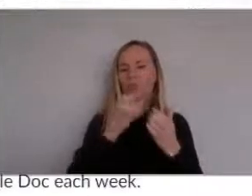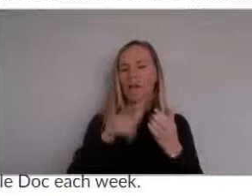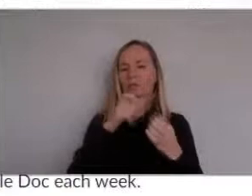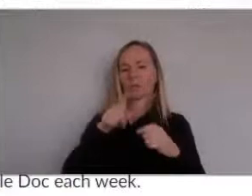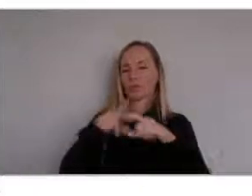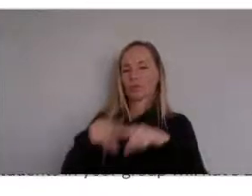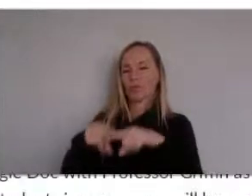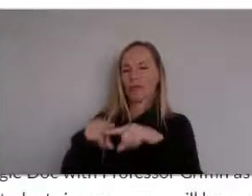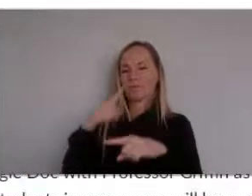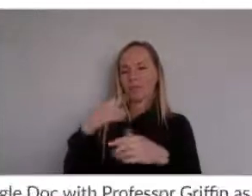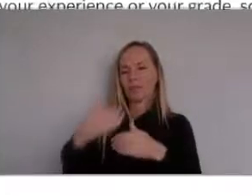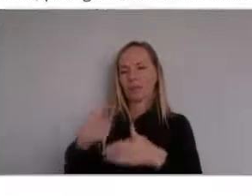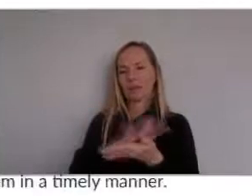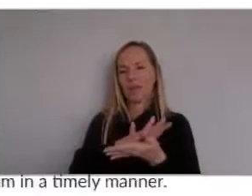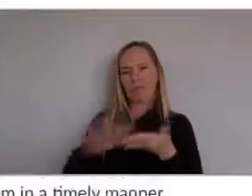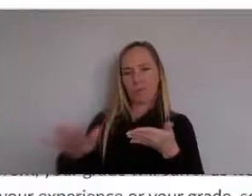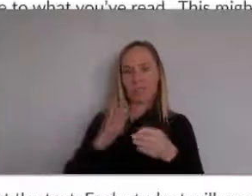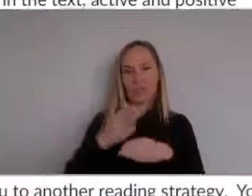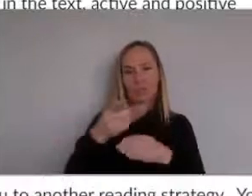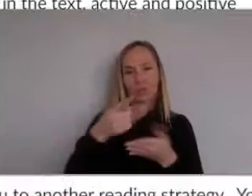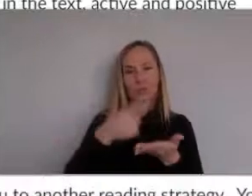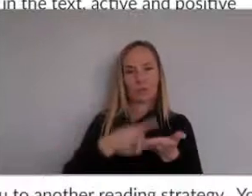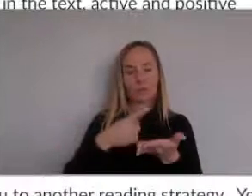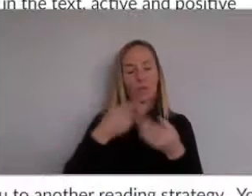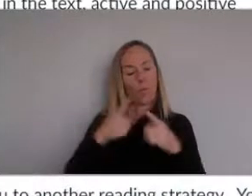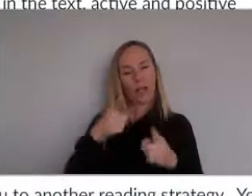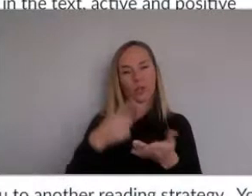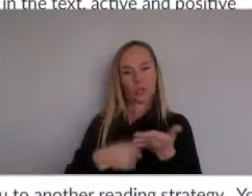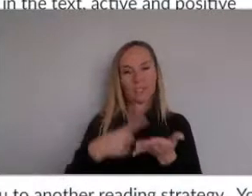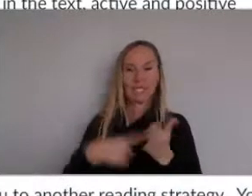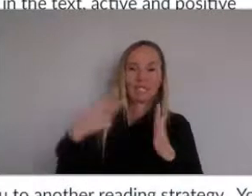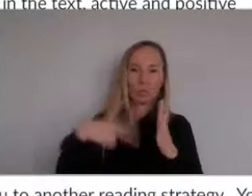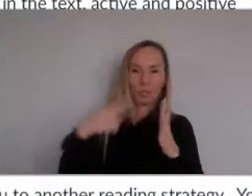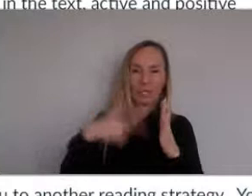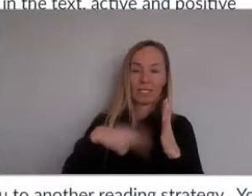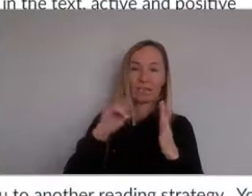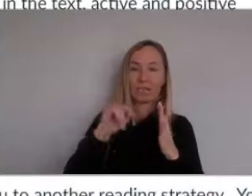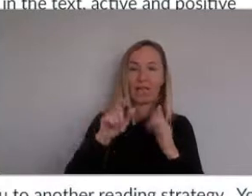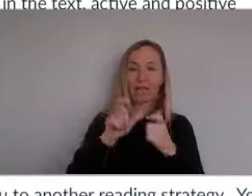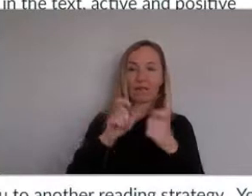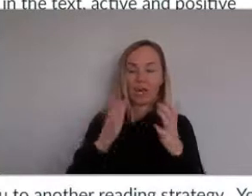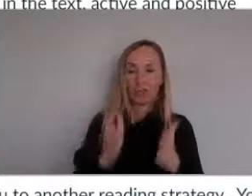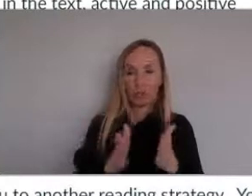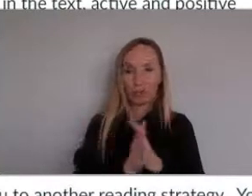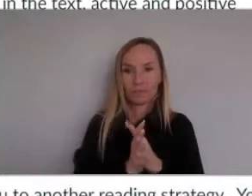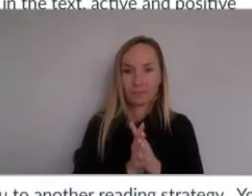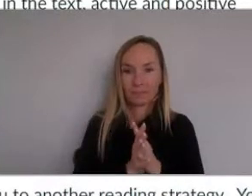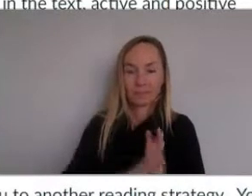on during these next 5 weeks while you're reading and discussing the Kite Runner.